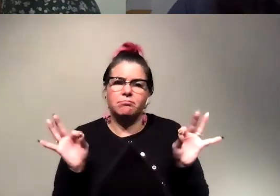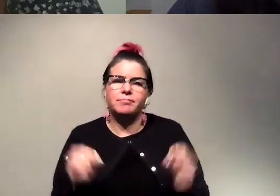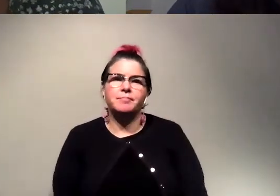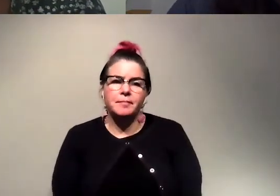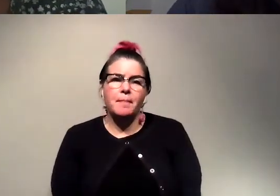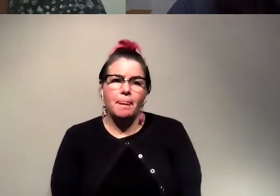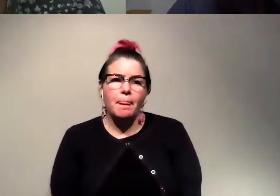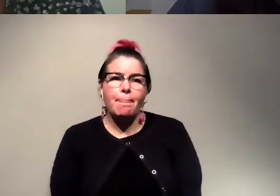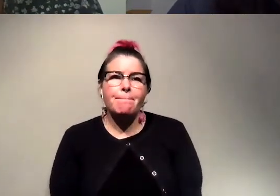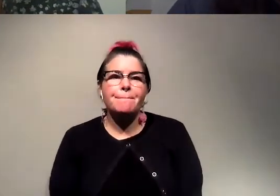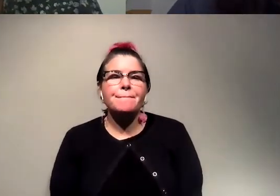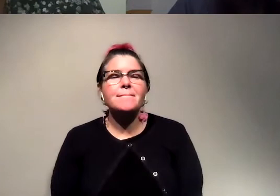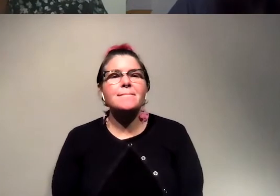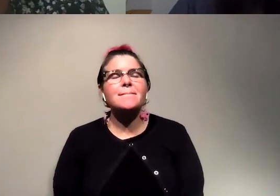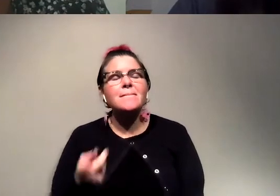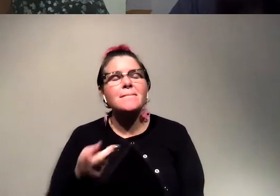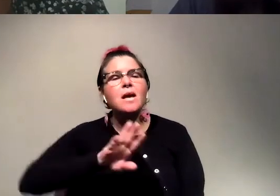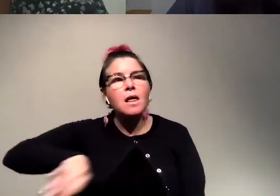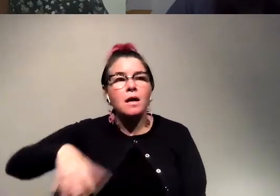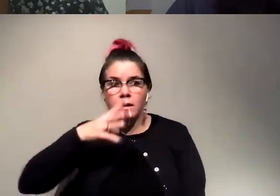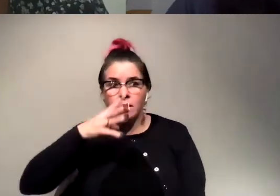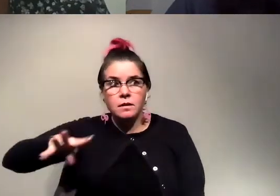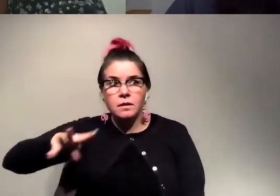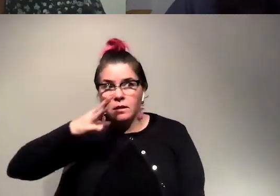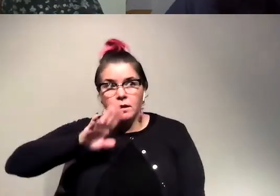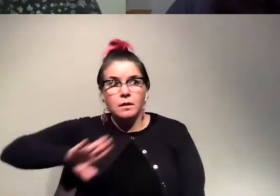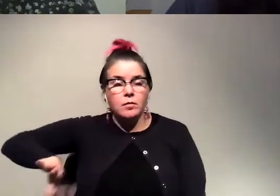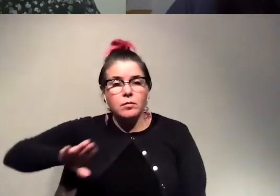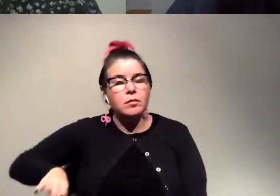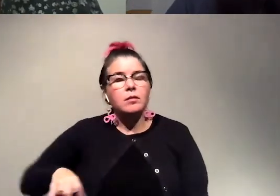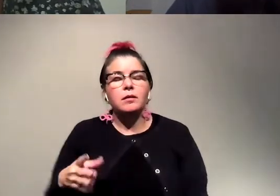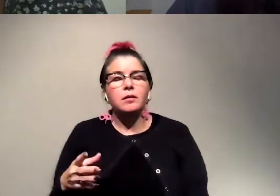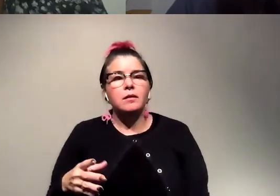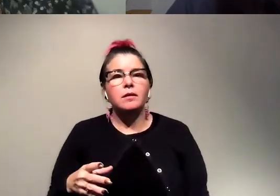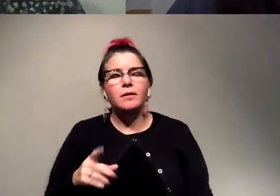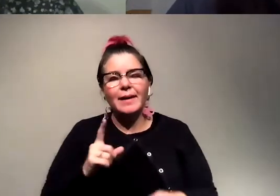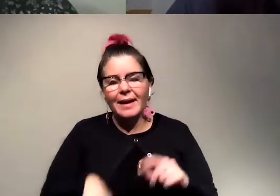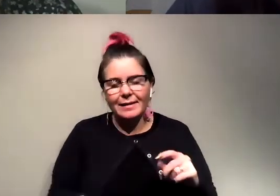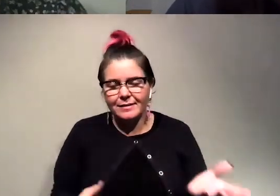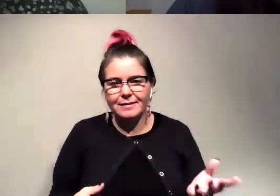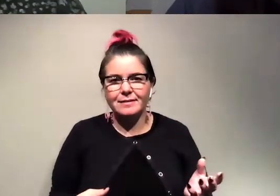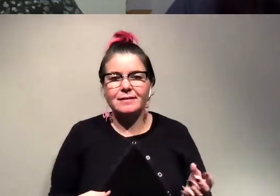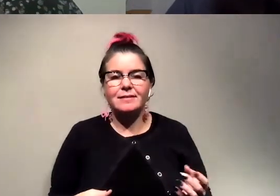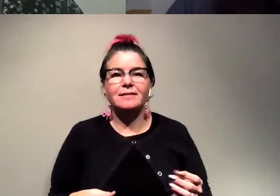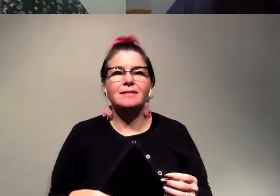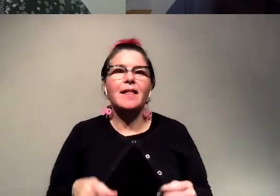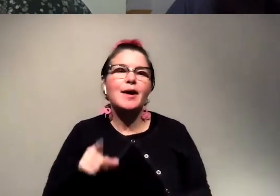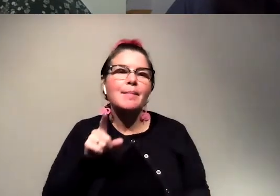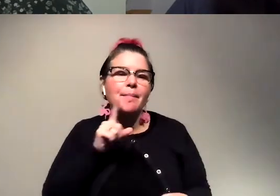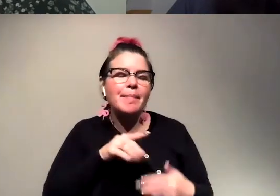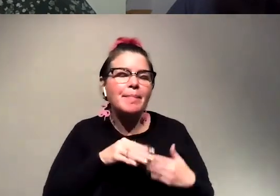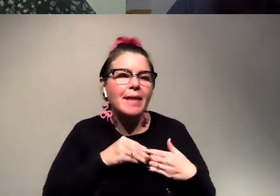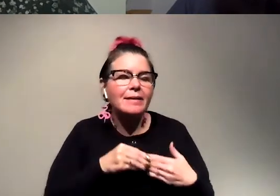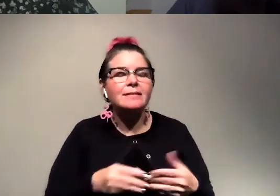It's not something that we can keep brushing aside, as convenient as some things are, like plastics and